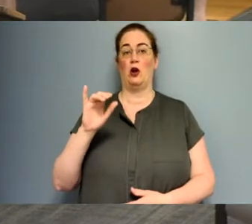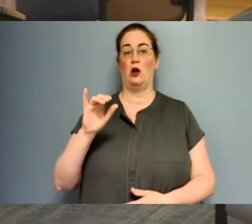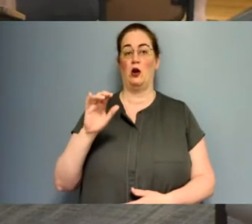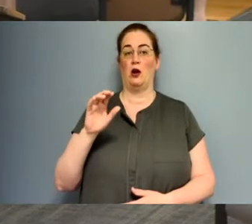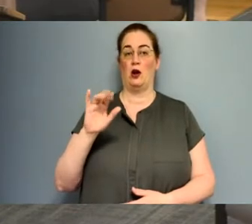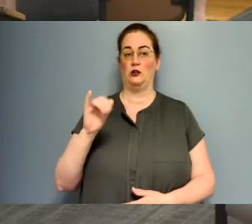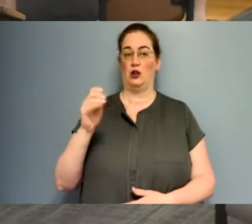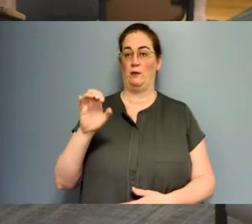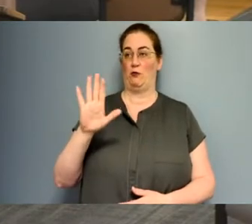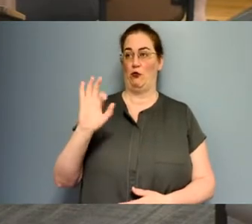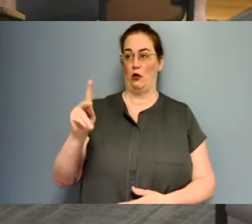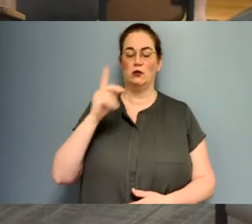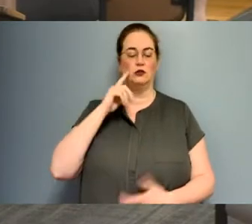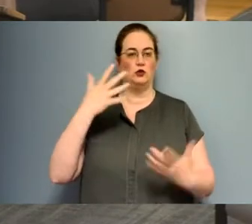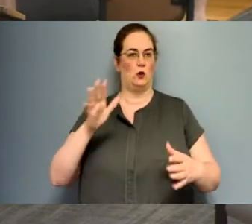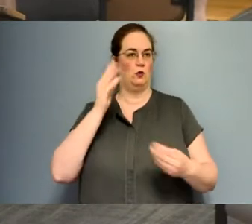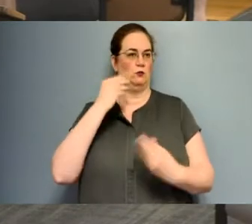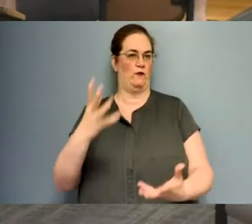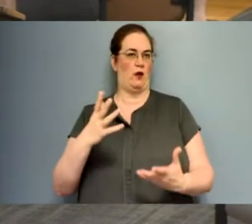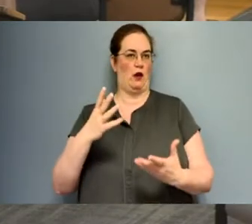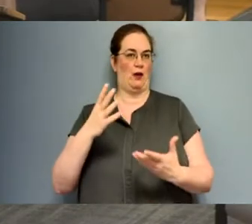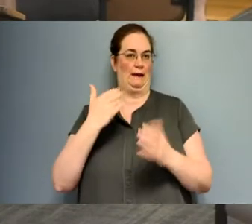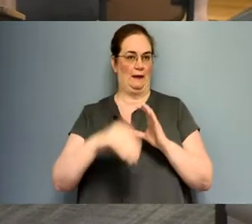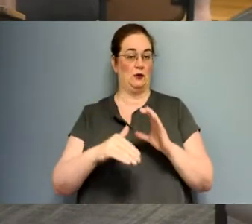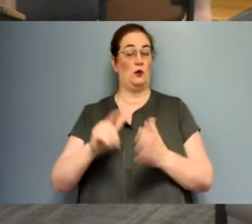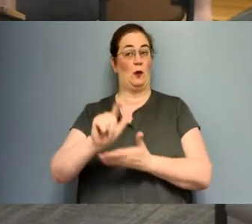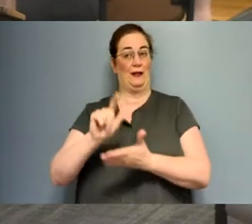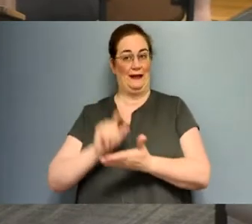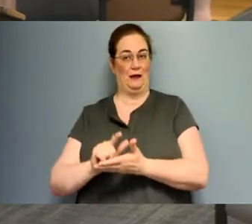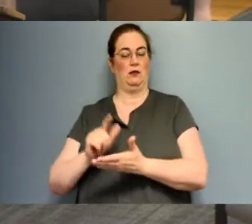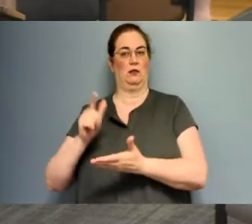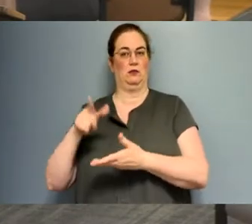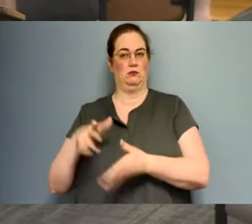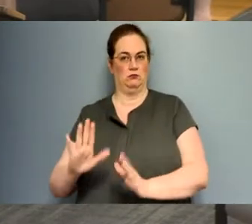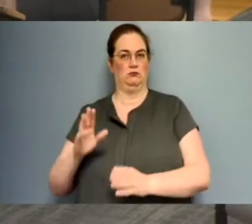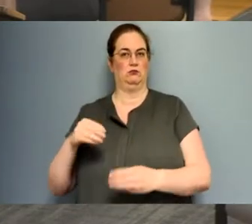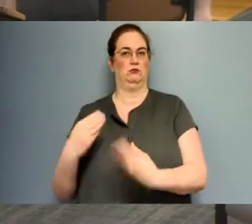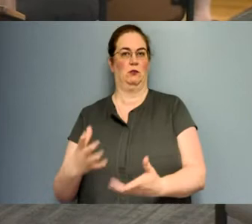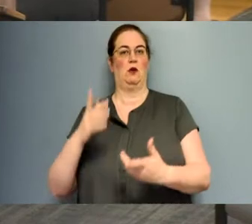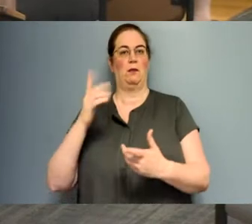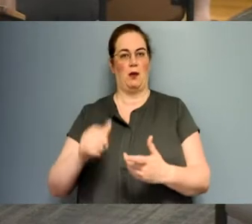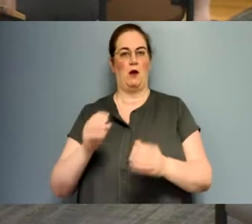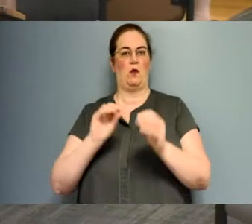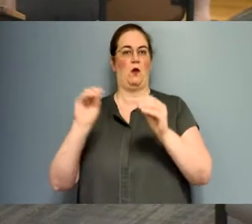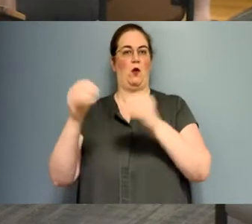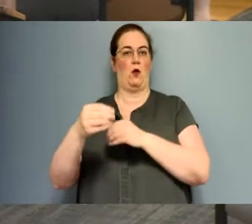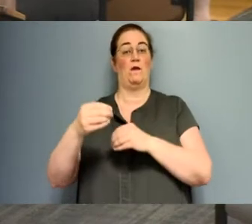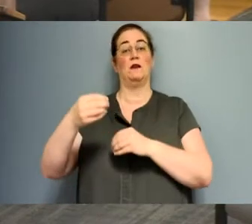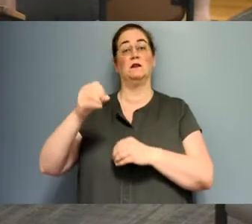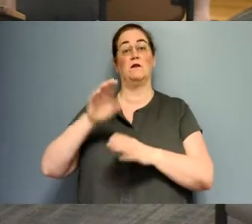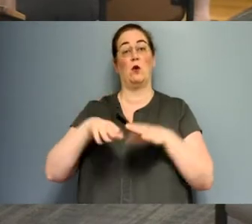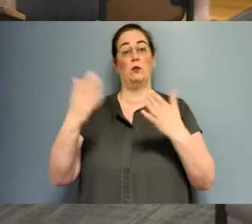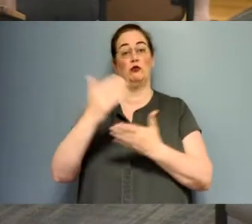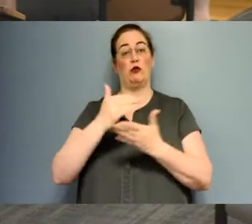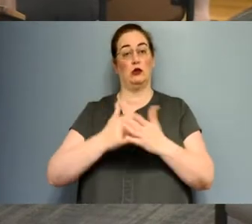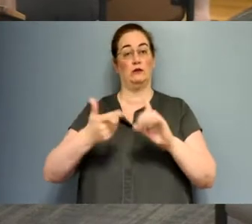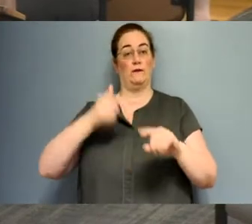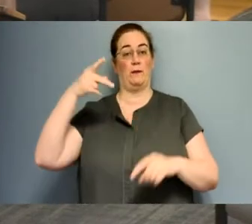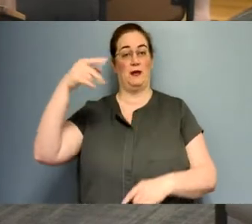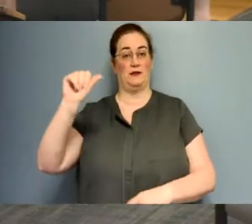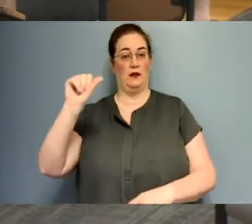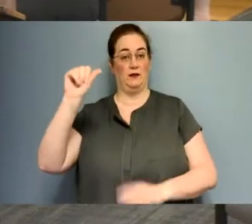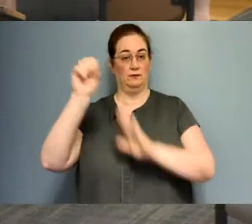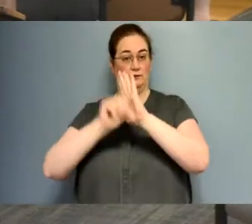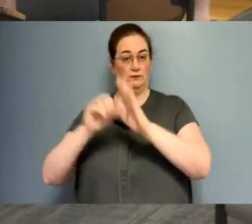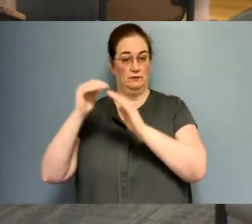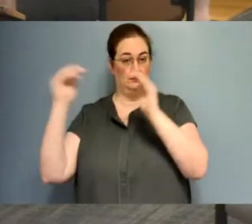to provide emails that were legally awarded to them by the Office of Open Records of Pennsylvania. Now that you